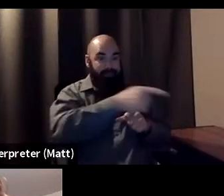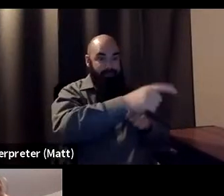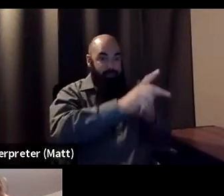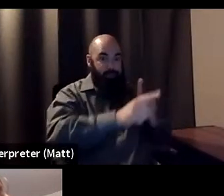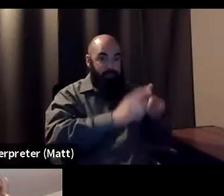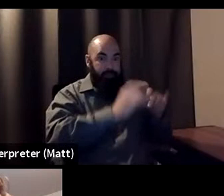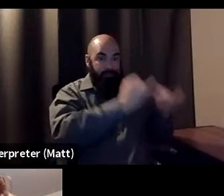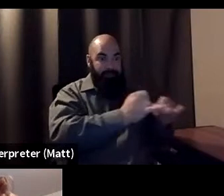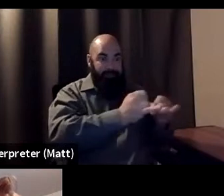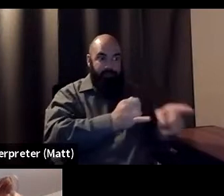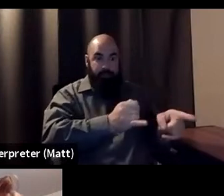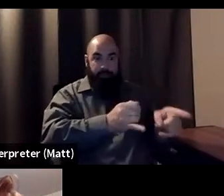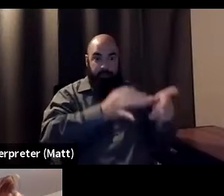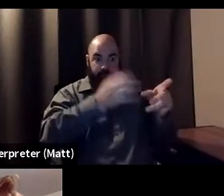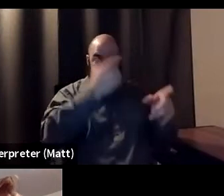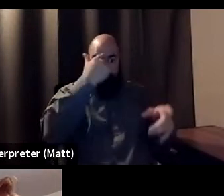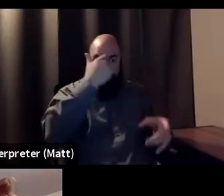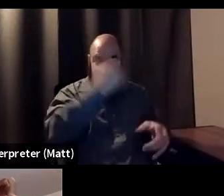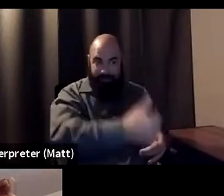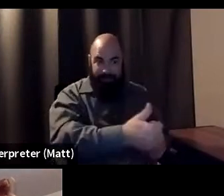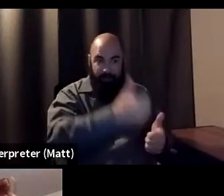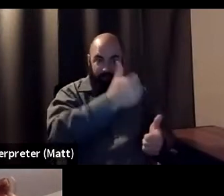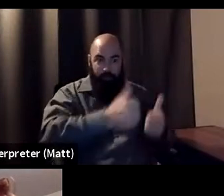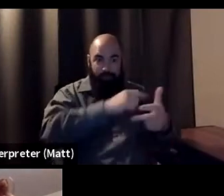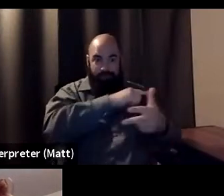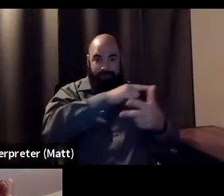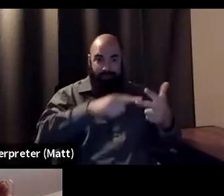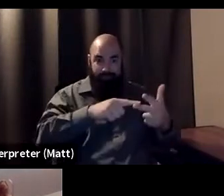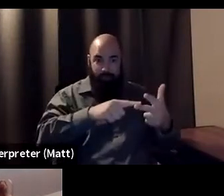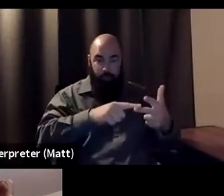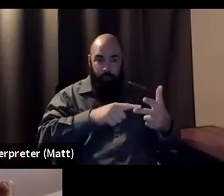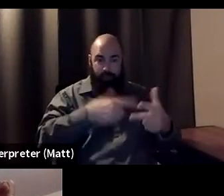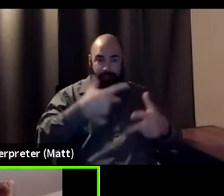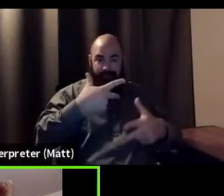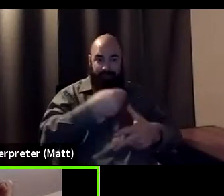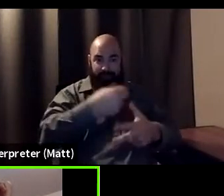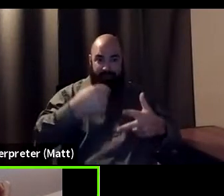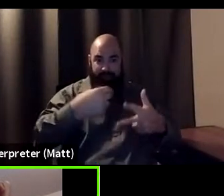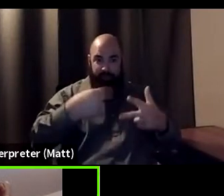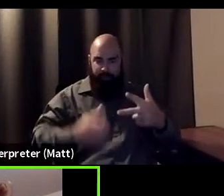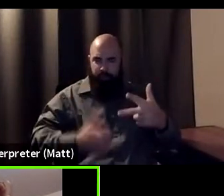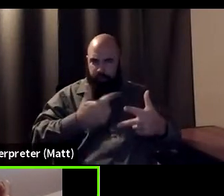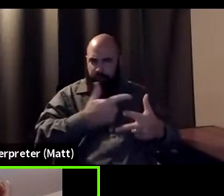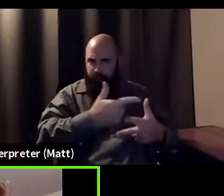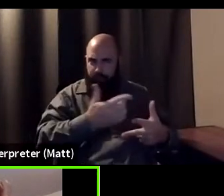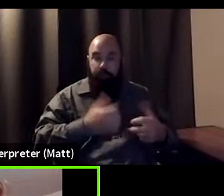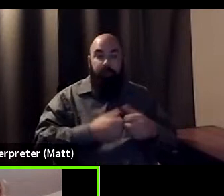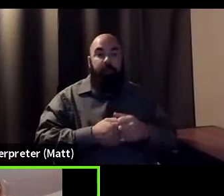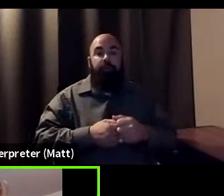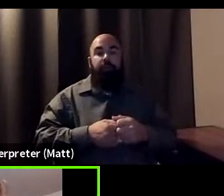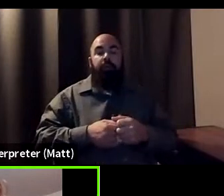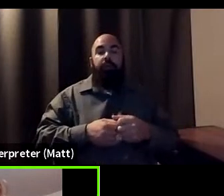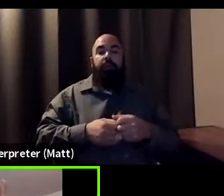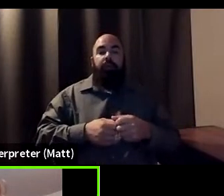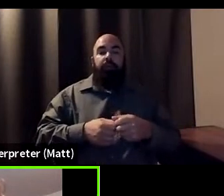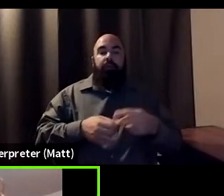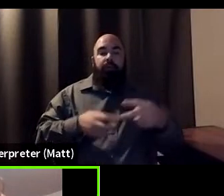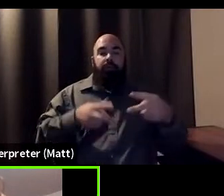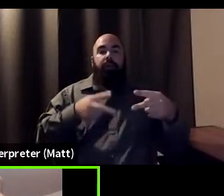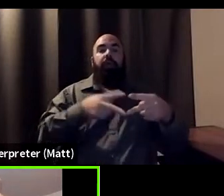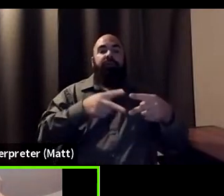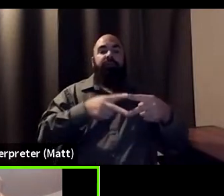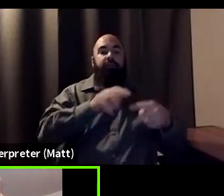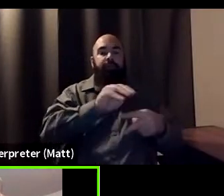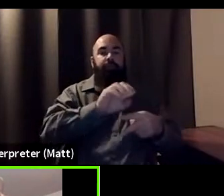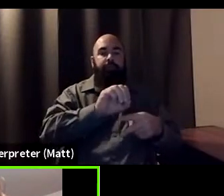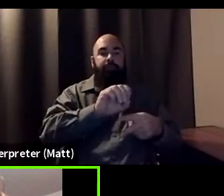there's 3 currently being distributed in the region. Do folks have a choice? So right now, the first 2 that were approved were the